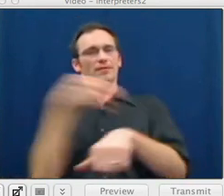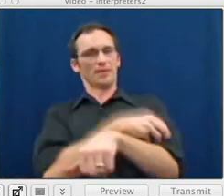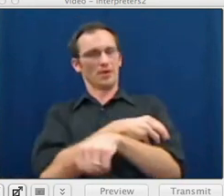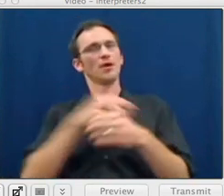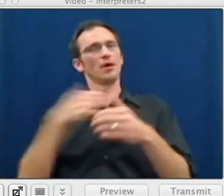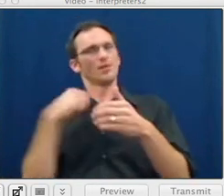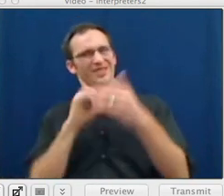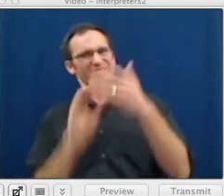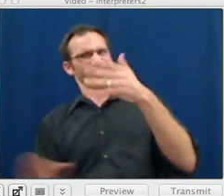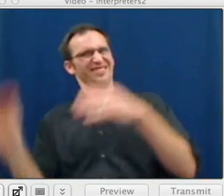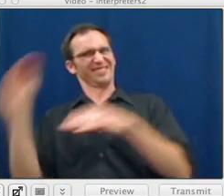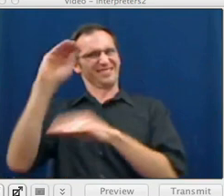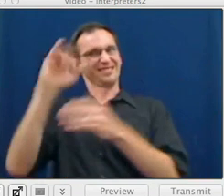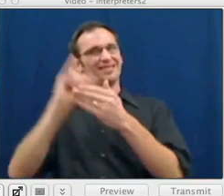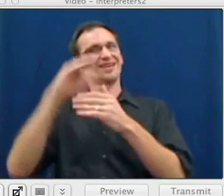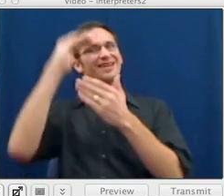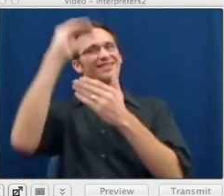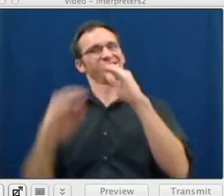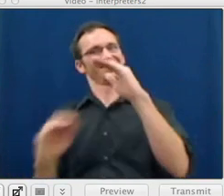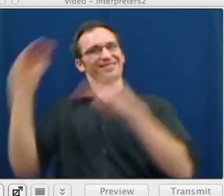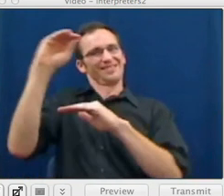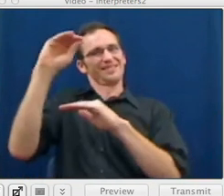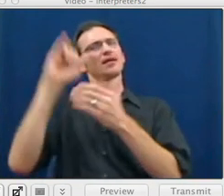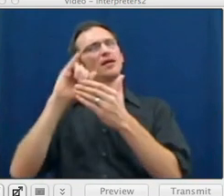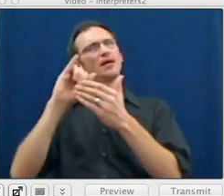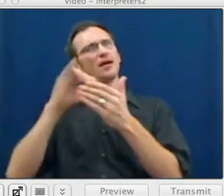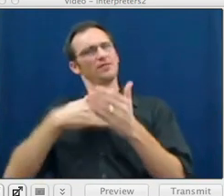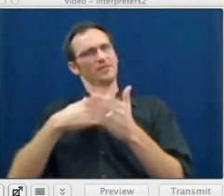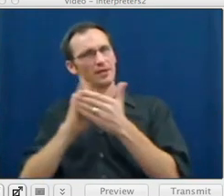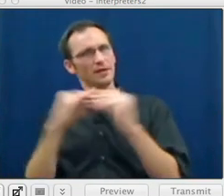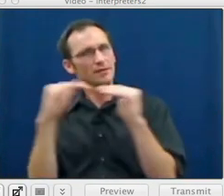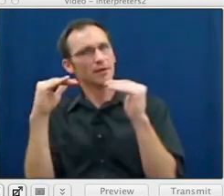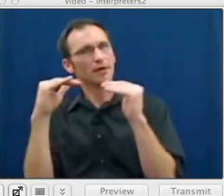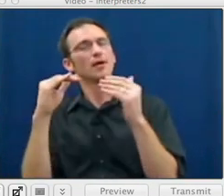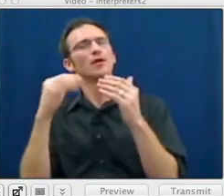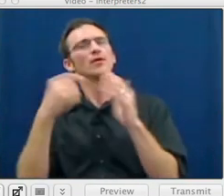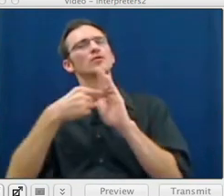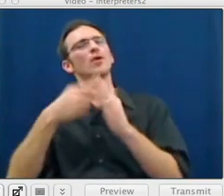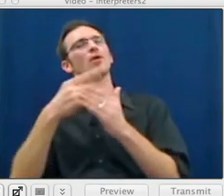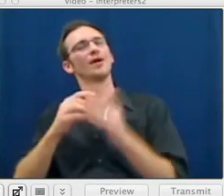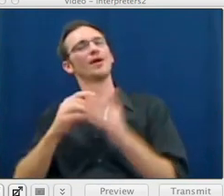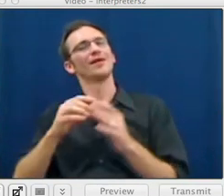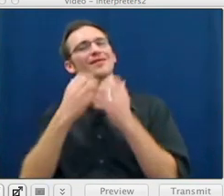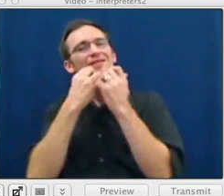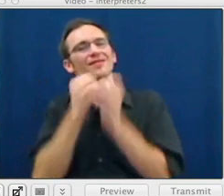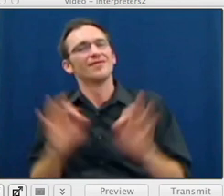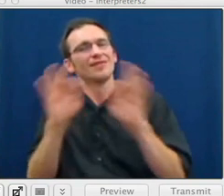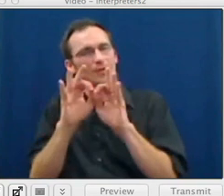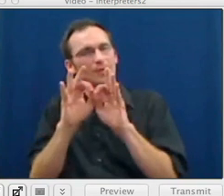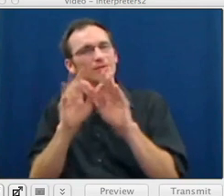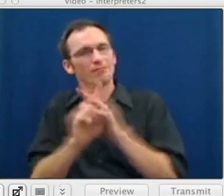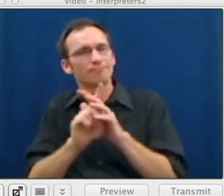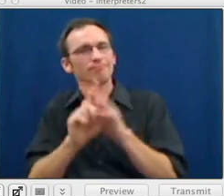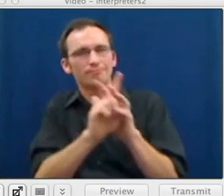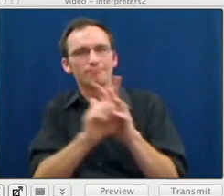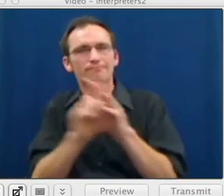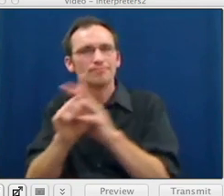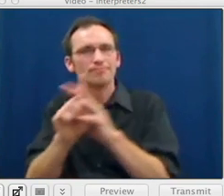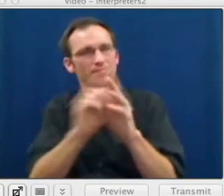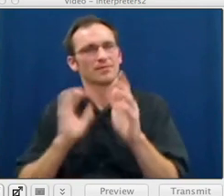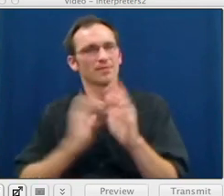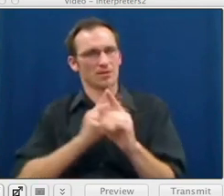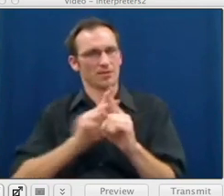a fair distillation of the values that seem to emerge in our profession. Now, what would